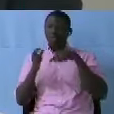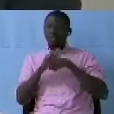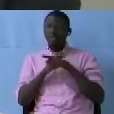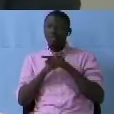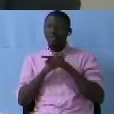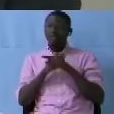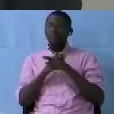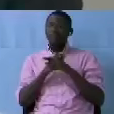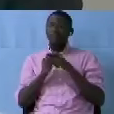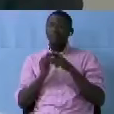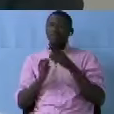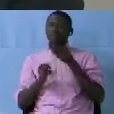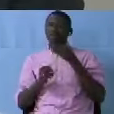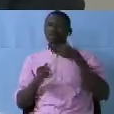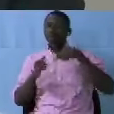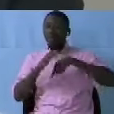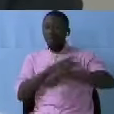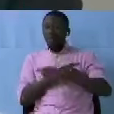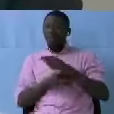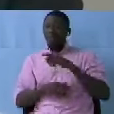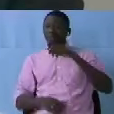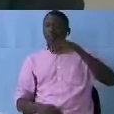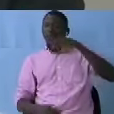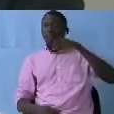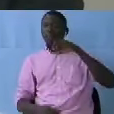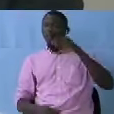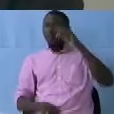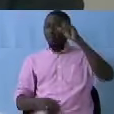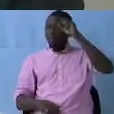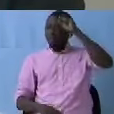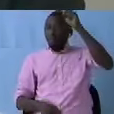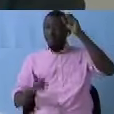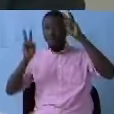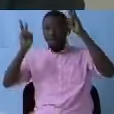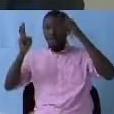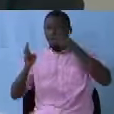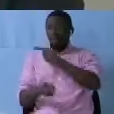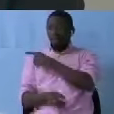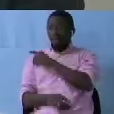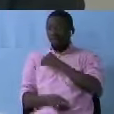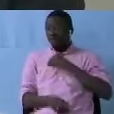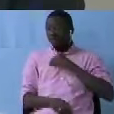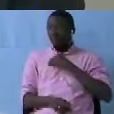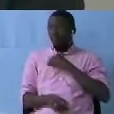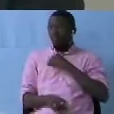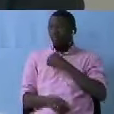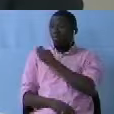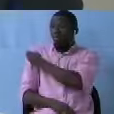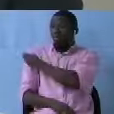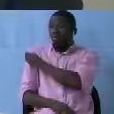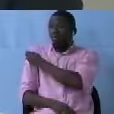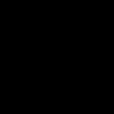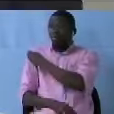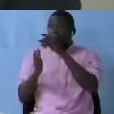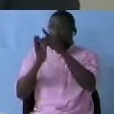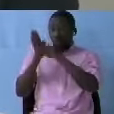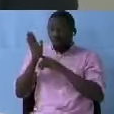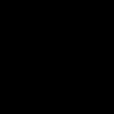alleged that in the PATP patients were subject to forced nudity in the presence